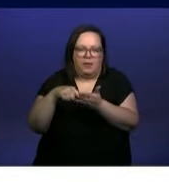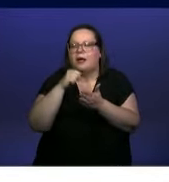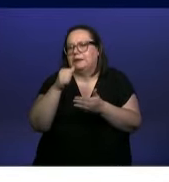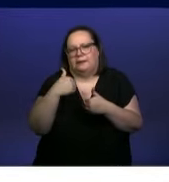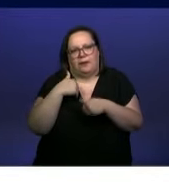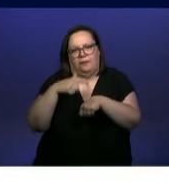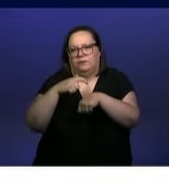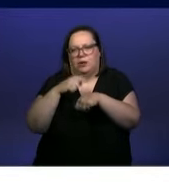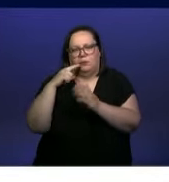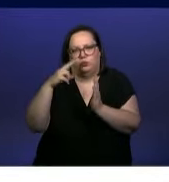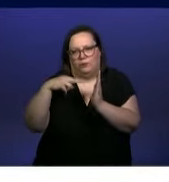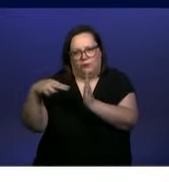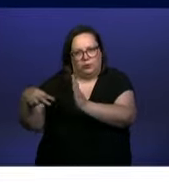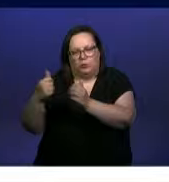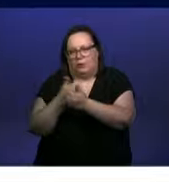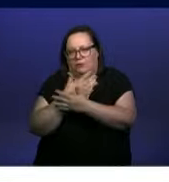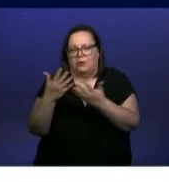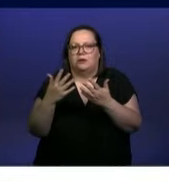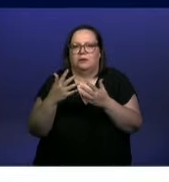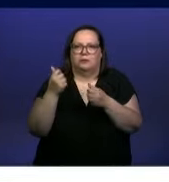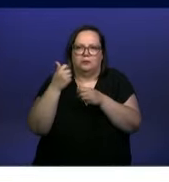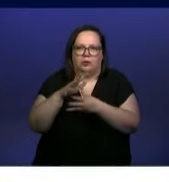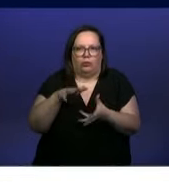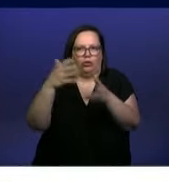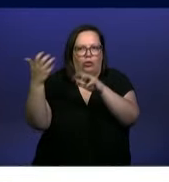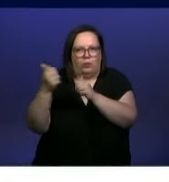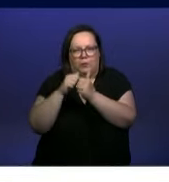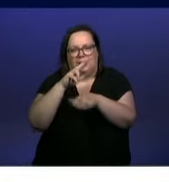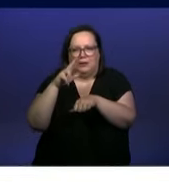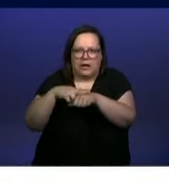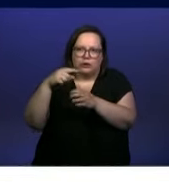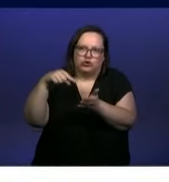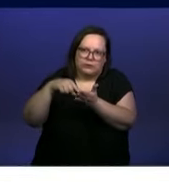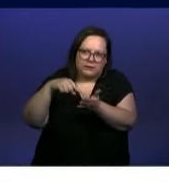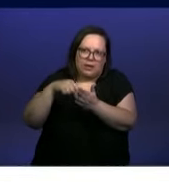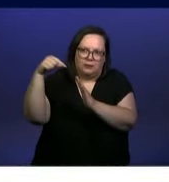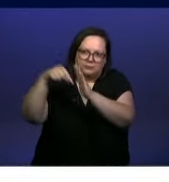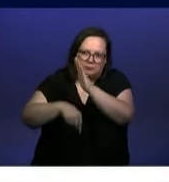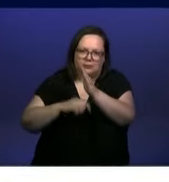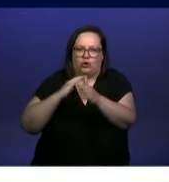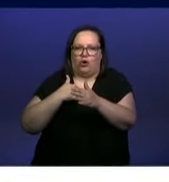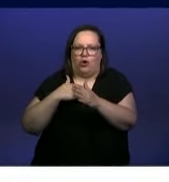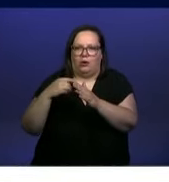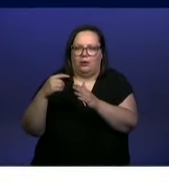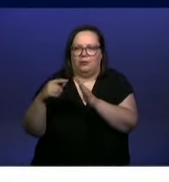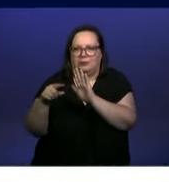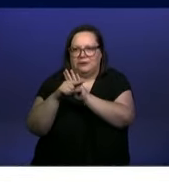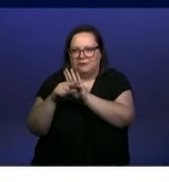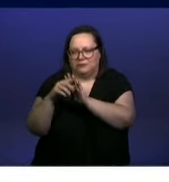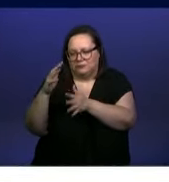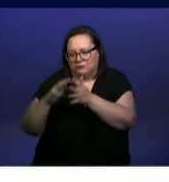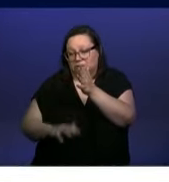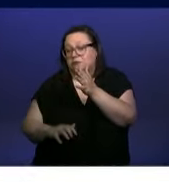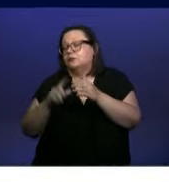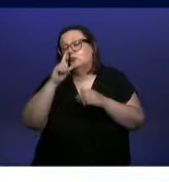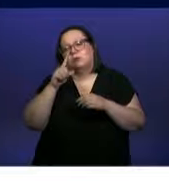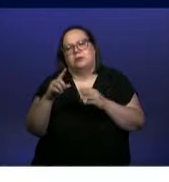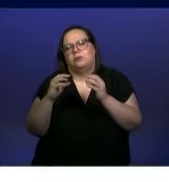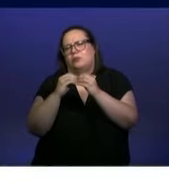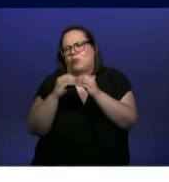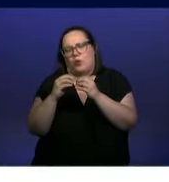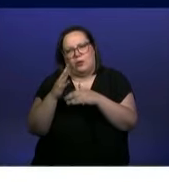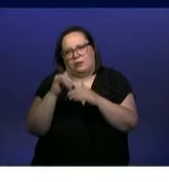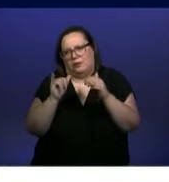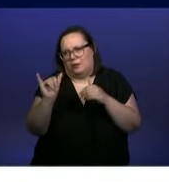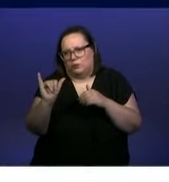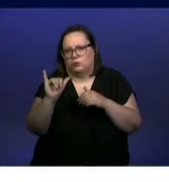of havoc with the national debt and our deficit. But it goes deeper than that. We've got to follow the models that we used